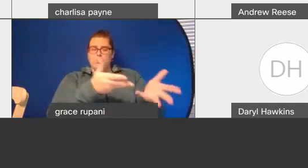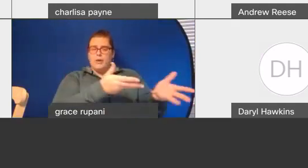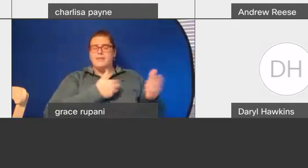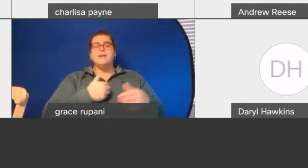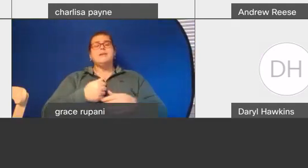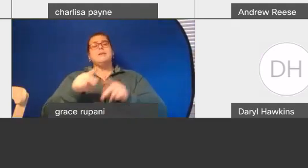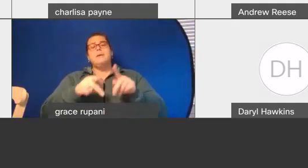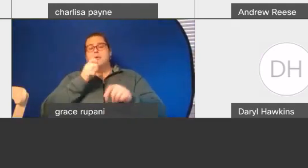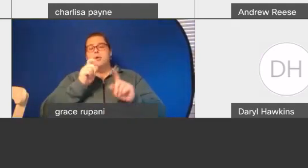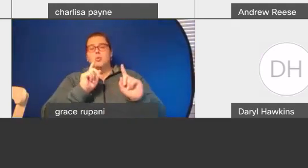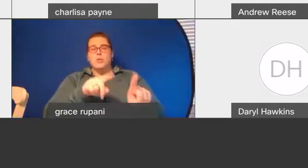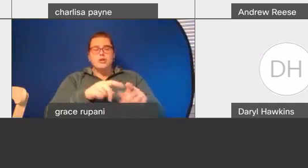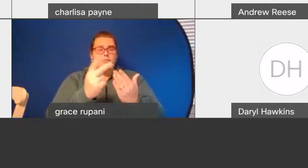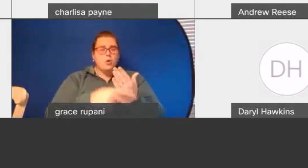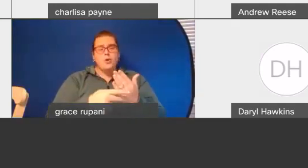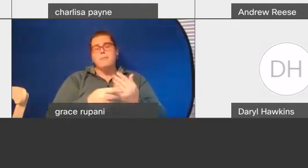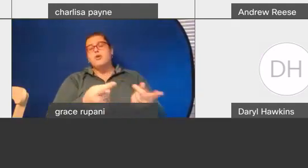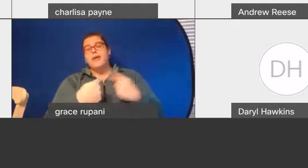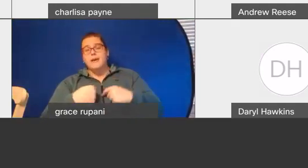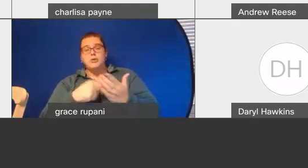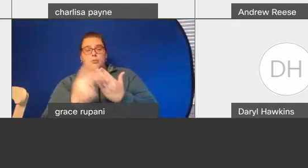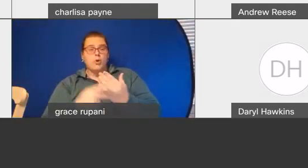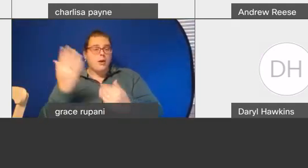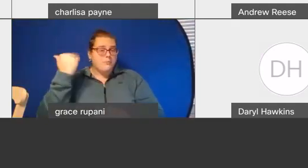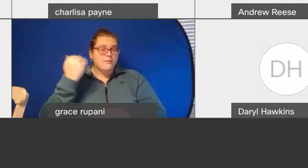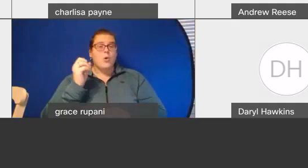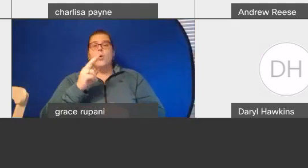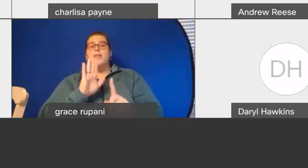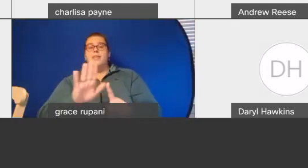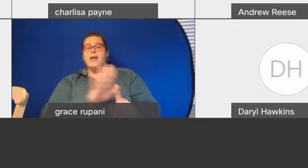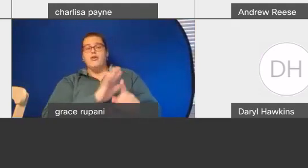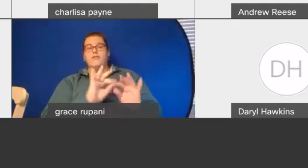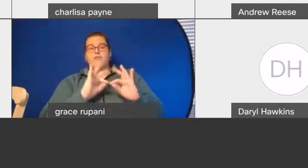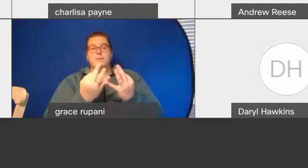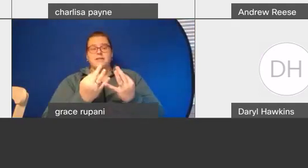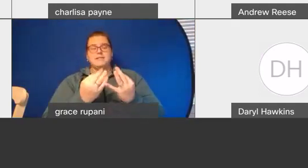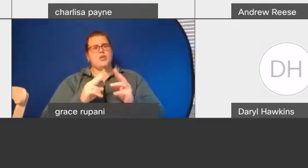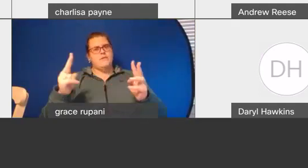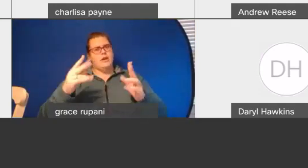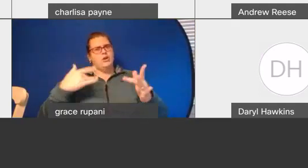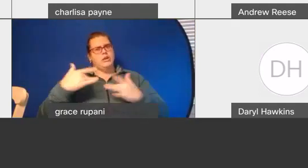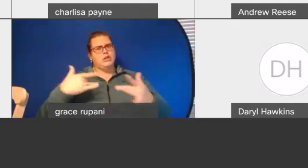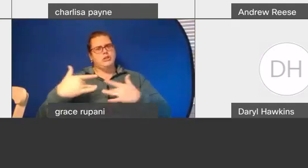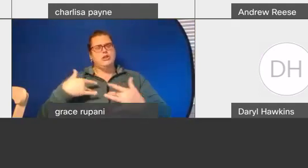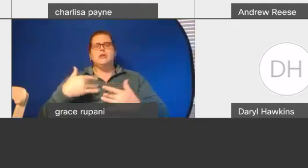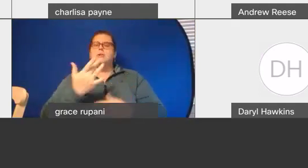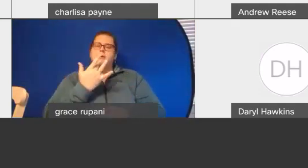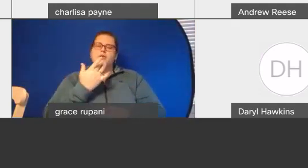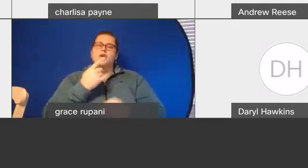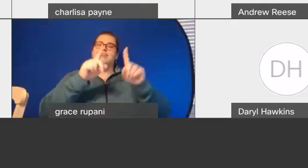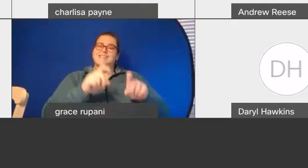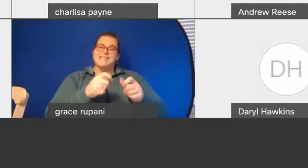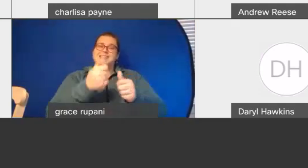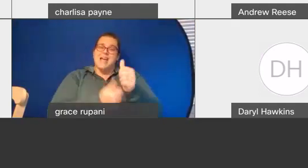program previously or the families of people that attended, that they were very concerned that there be some kind of testing of everyone before they